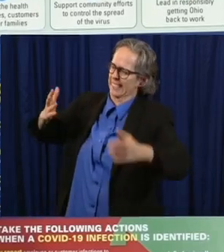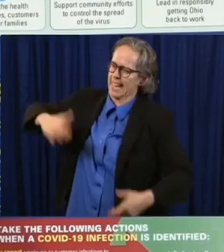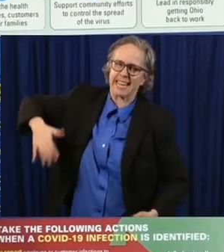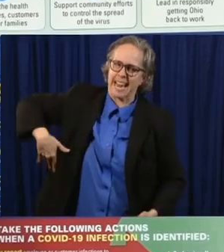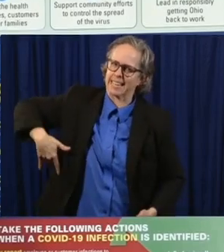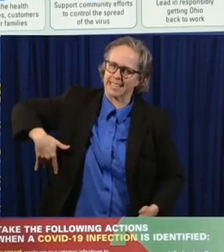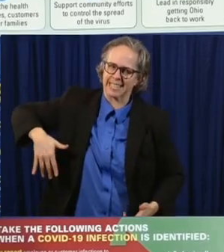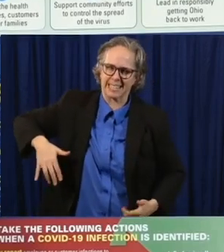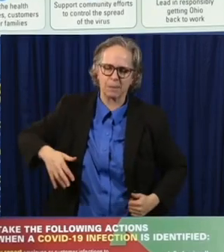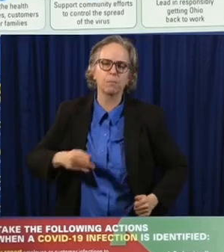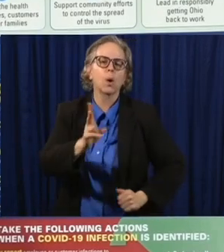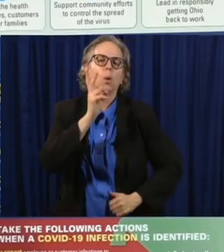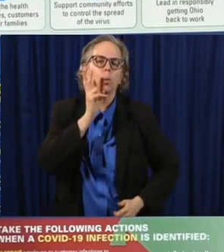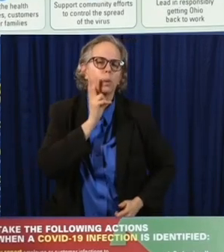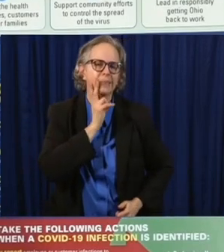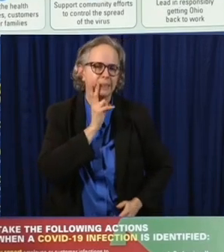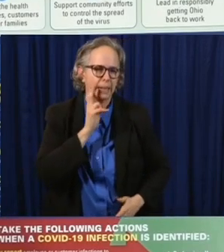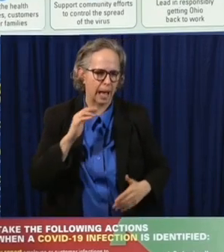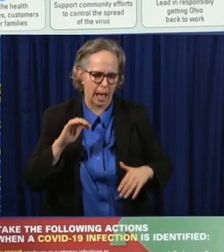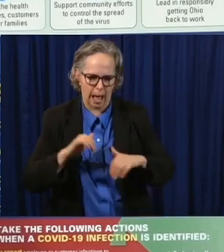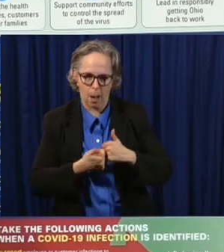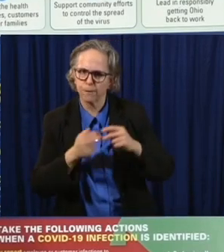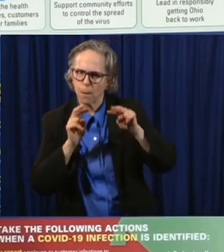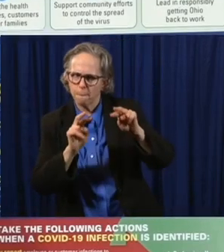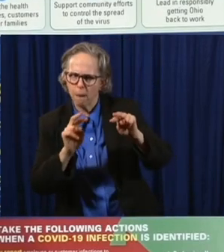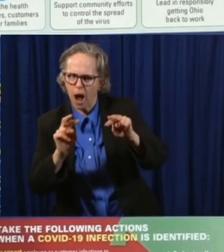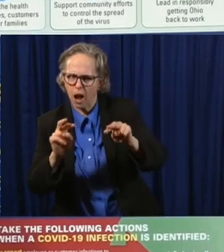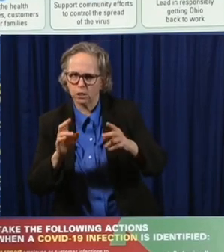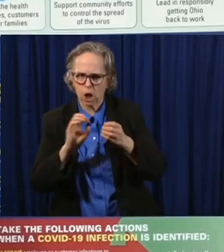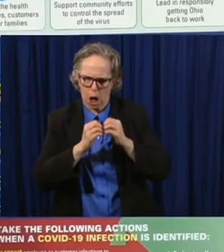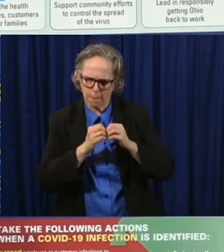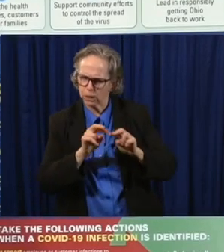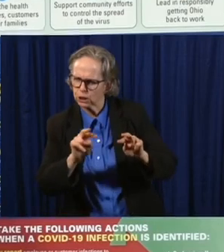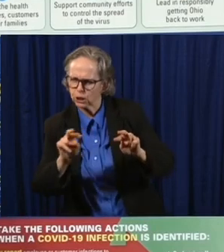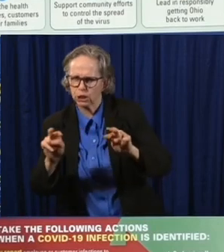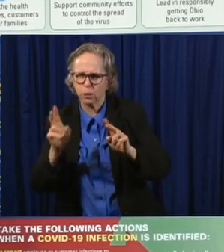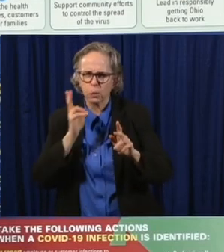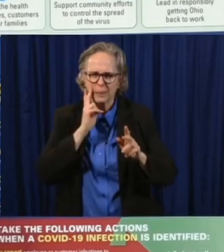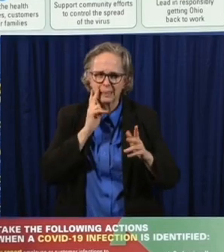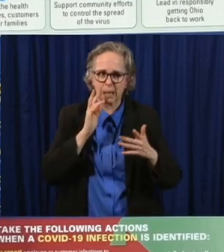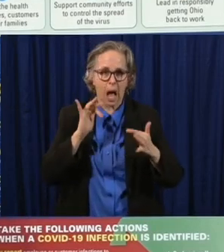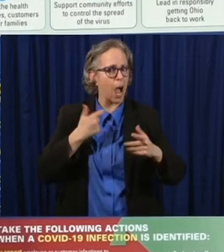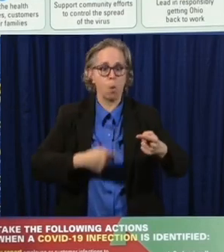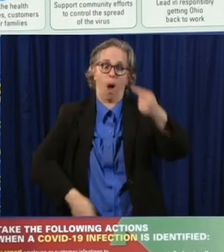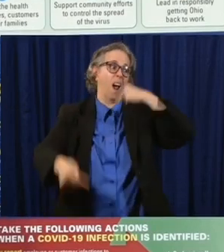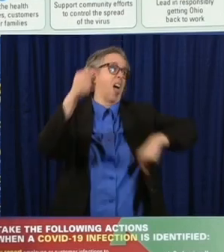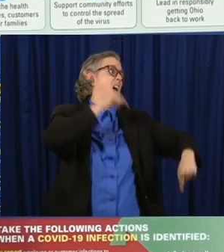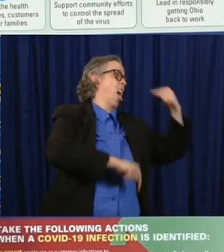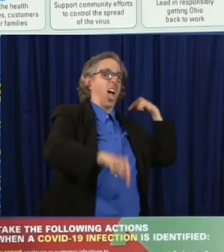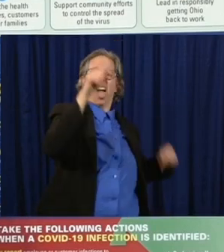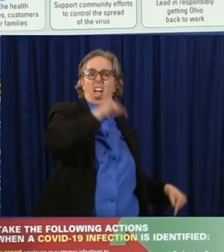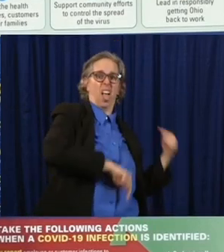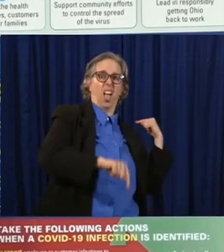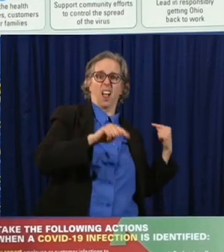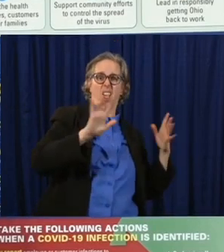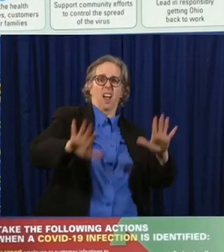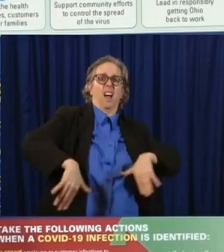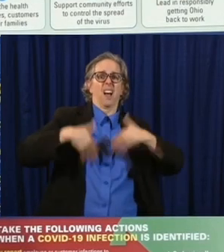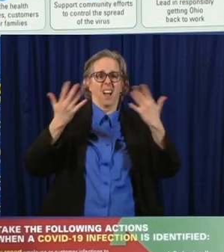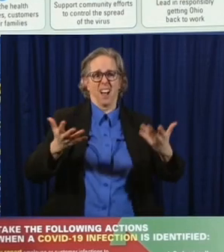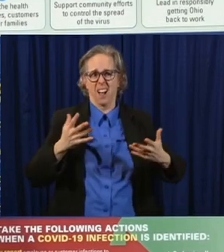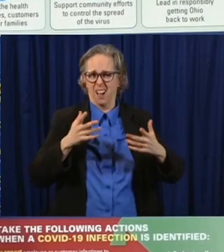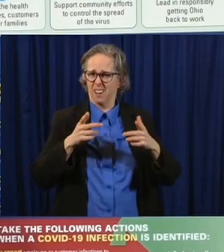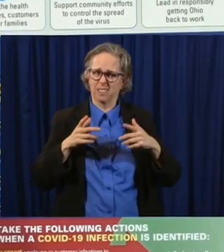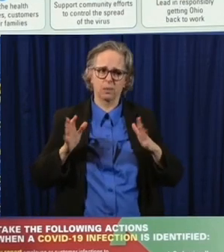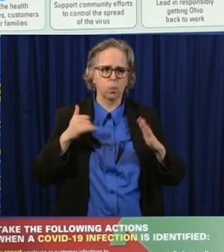work. We've got to see how the numbers look. We don't want to go backward. So one step at a time, but I think we